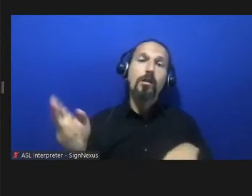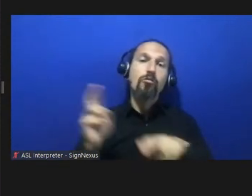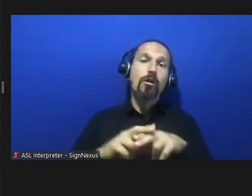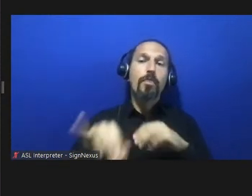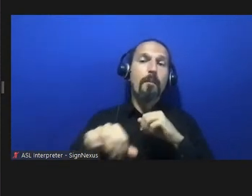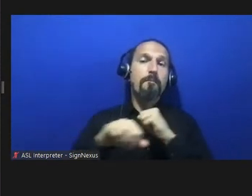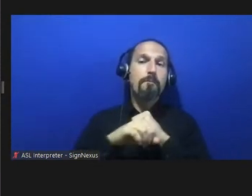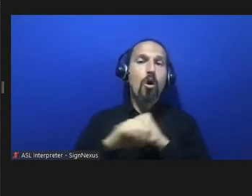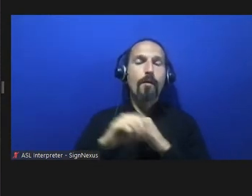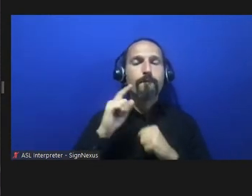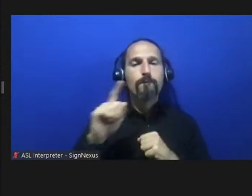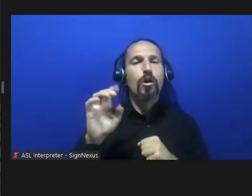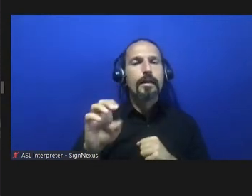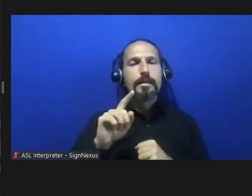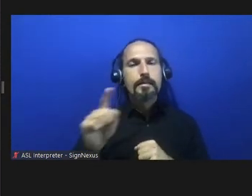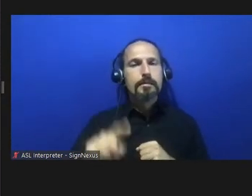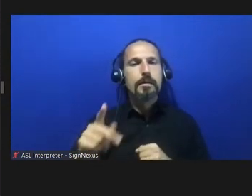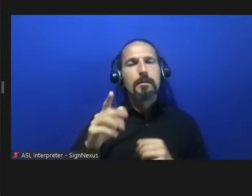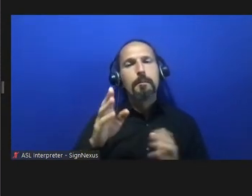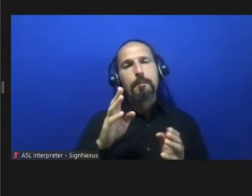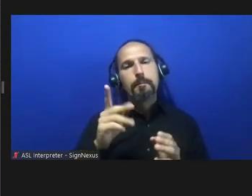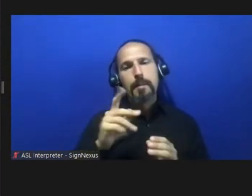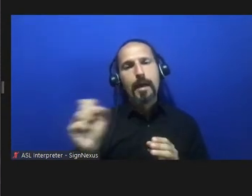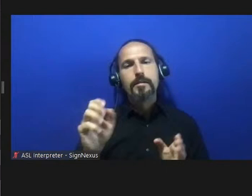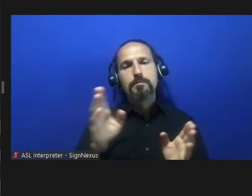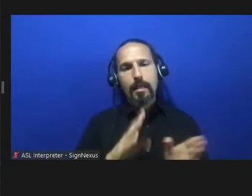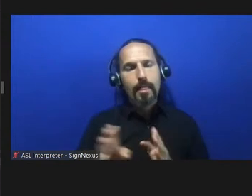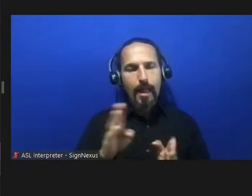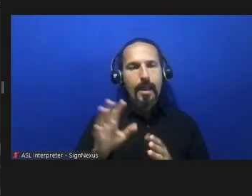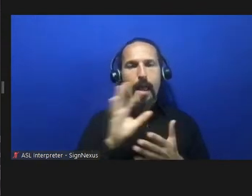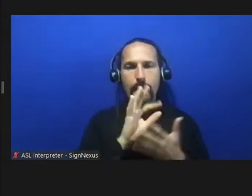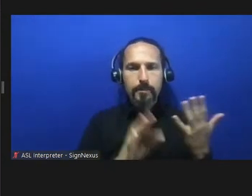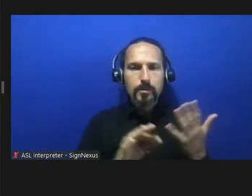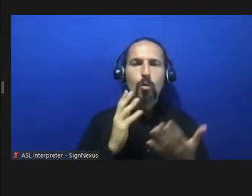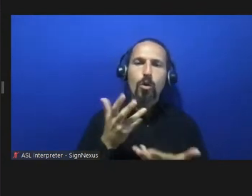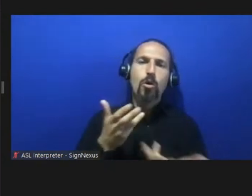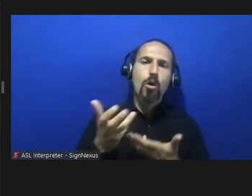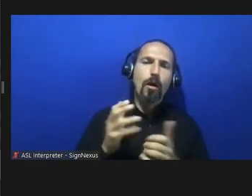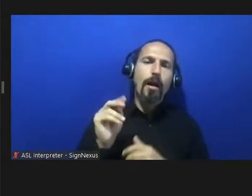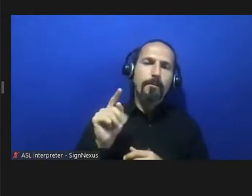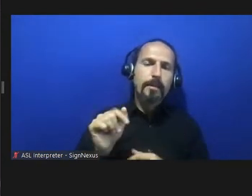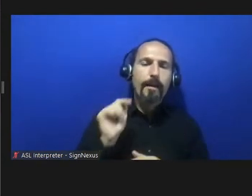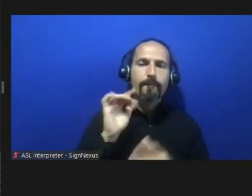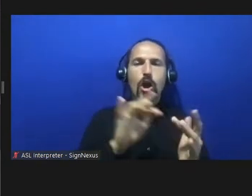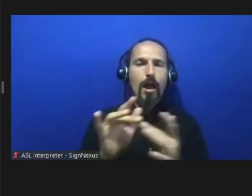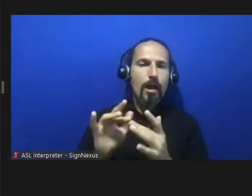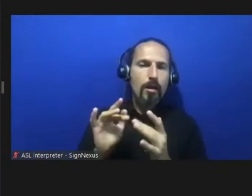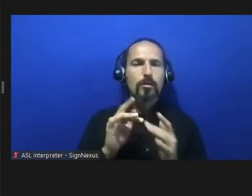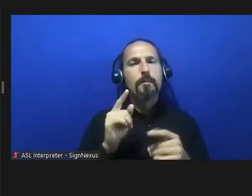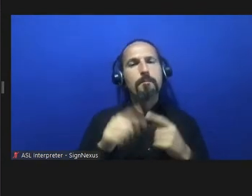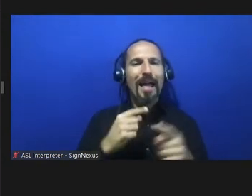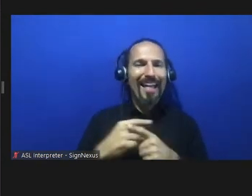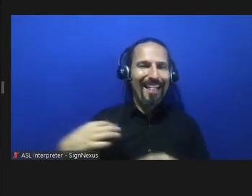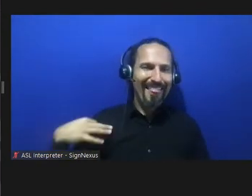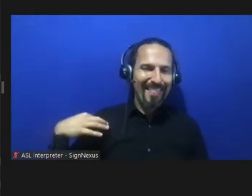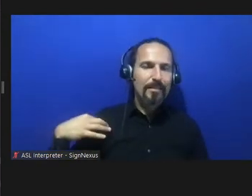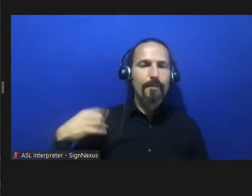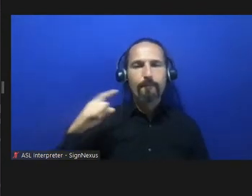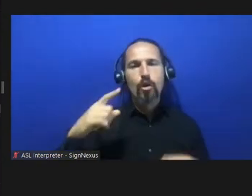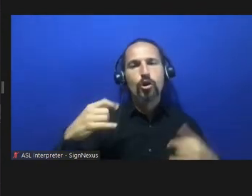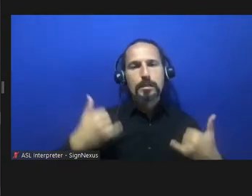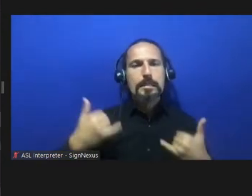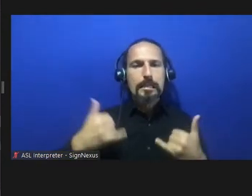of existing ezpass payment and plan options and will work with mta to increase outreach and education on eligibility for existing